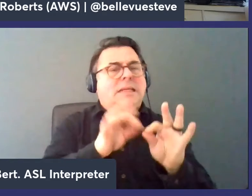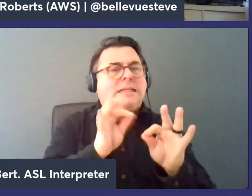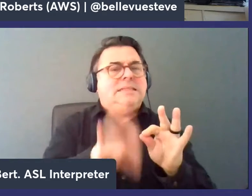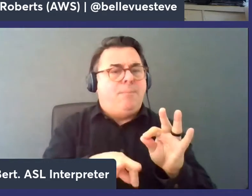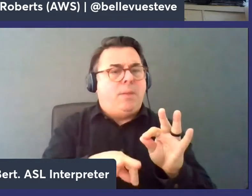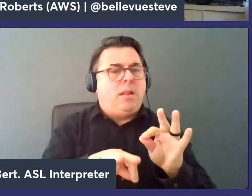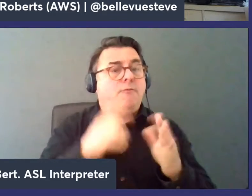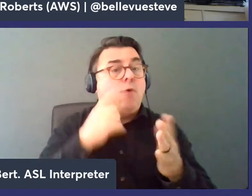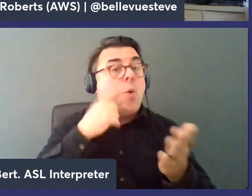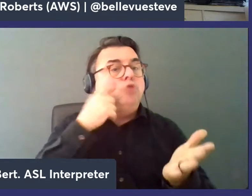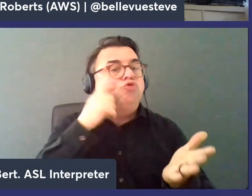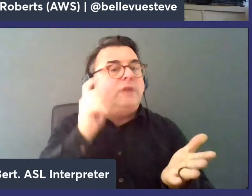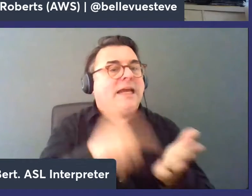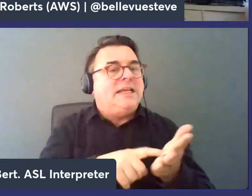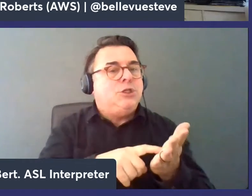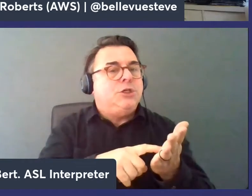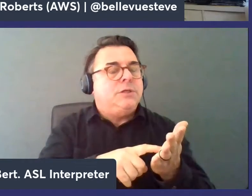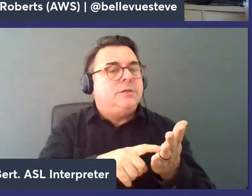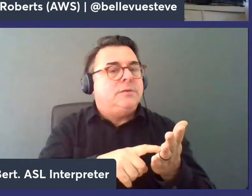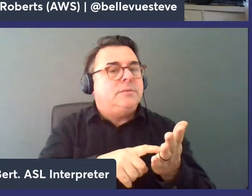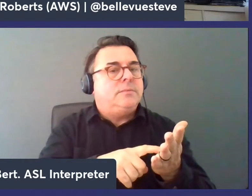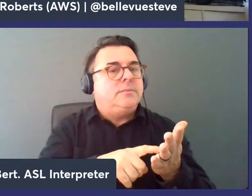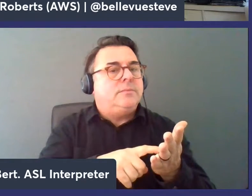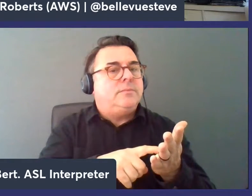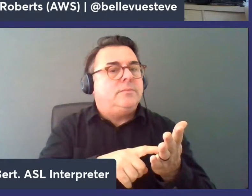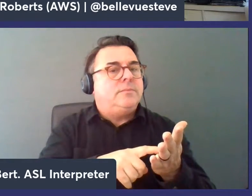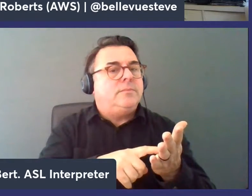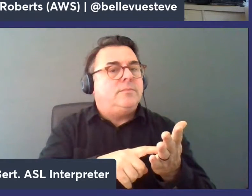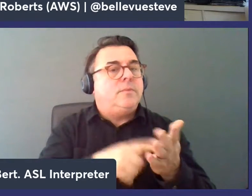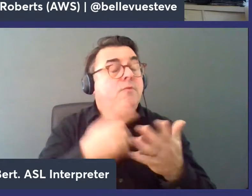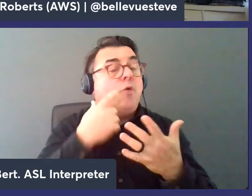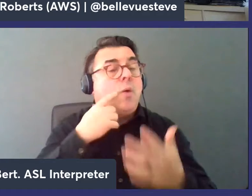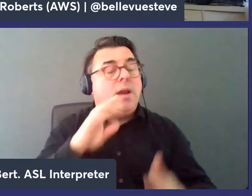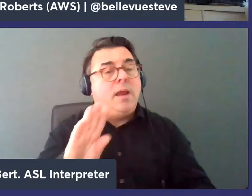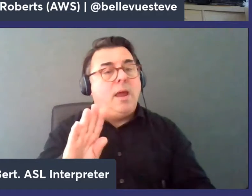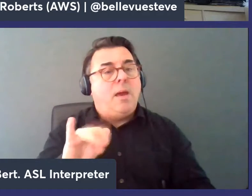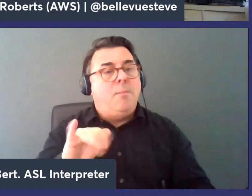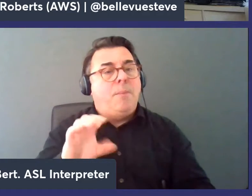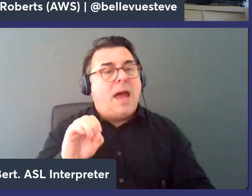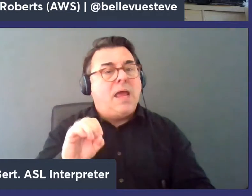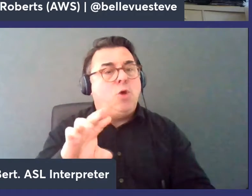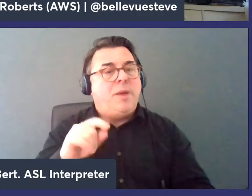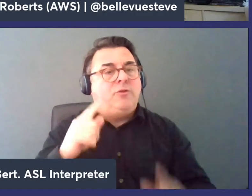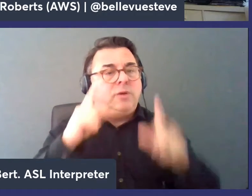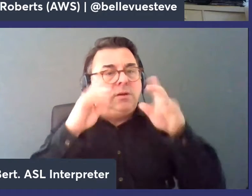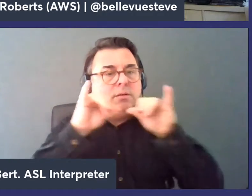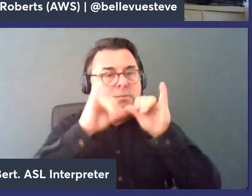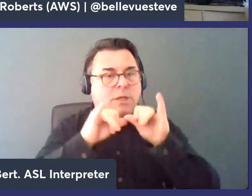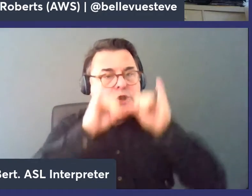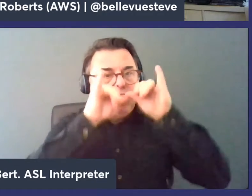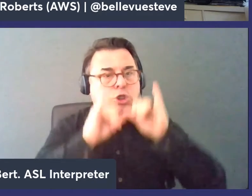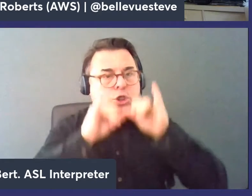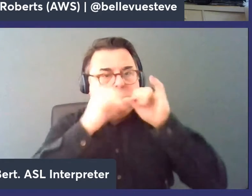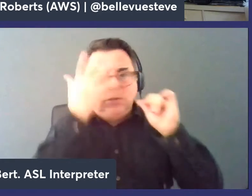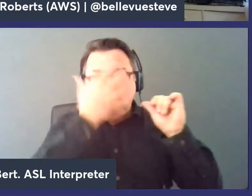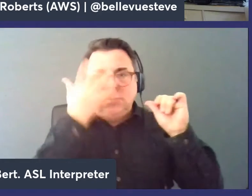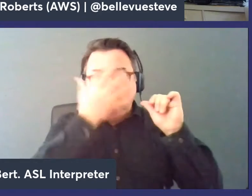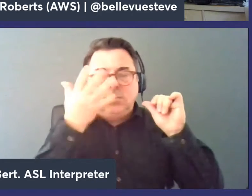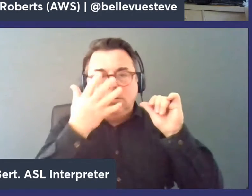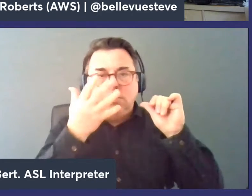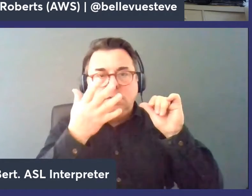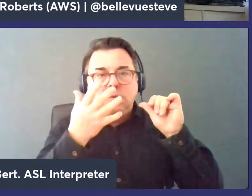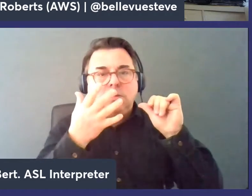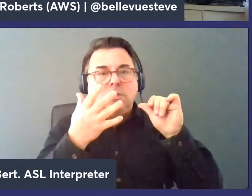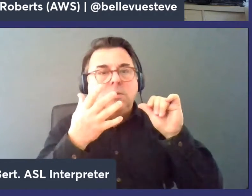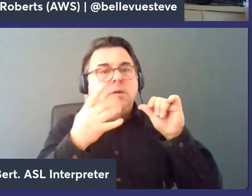with Rekognition to do some biometric verification of people by comparing their faces to,